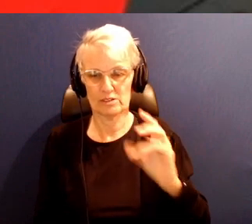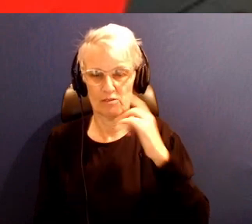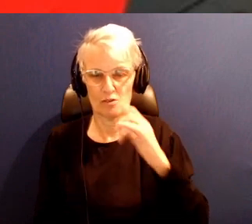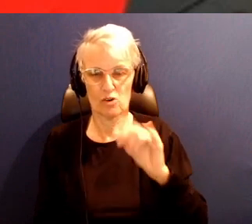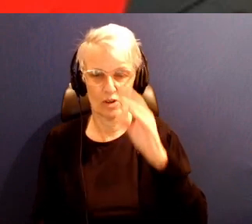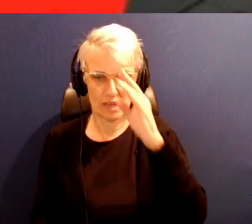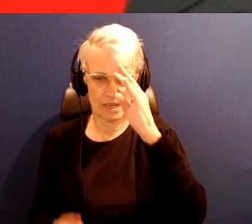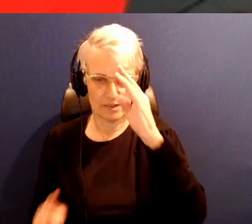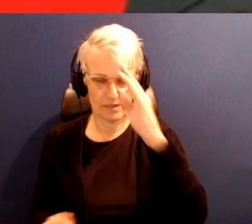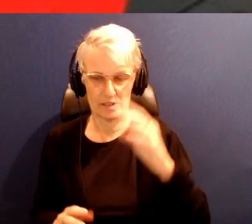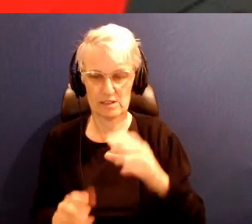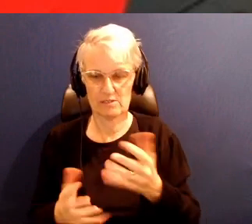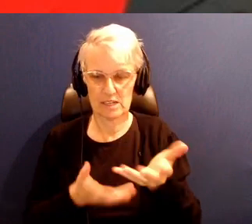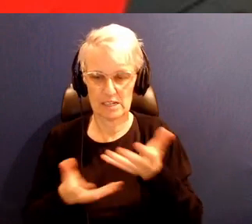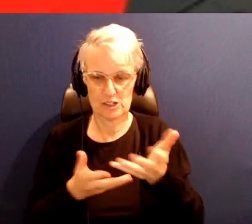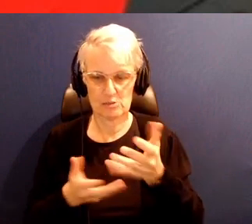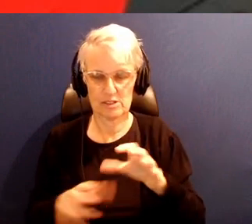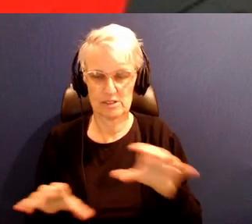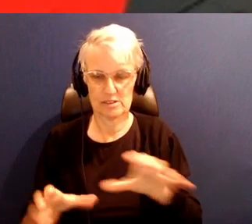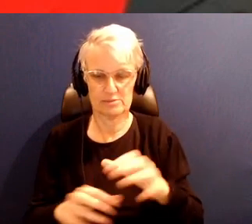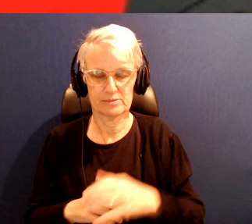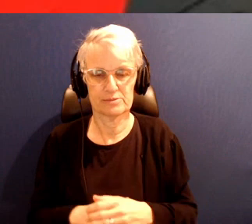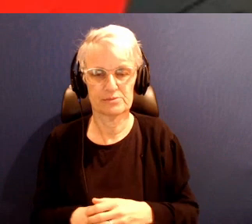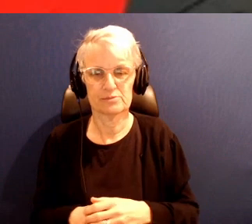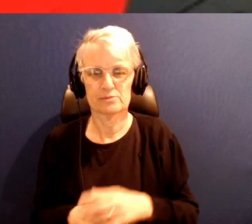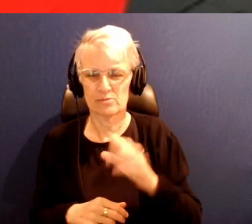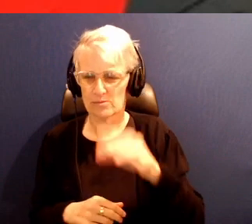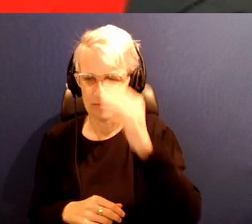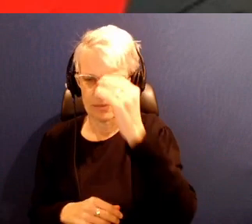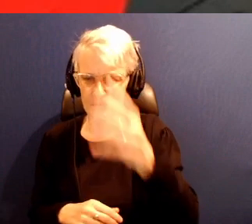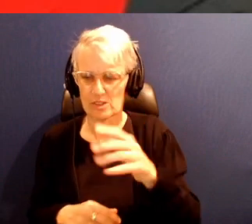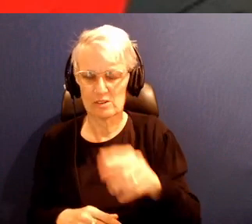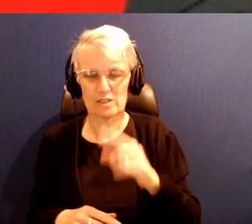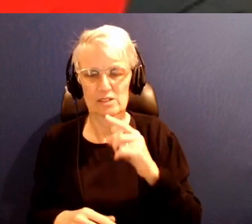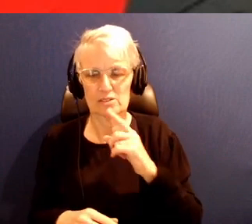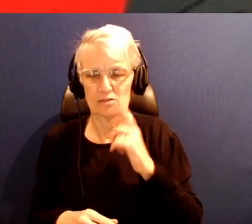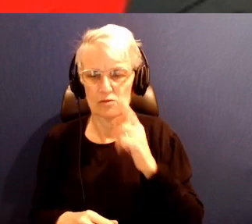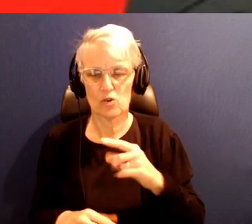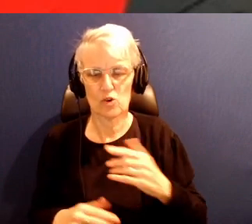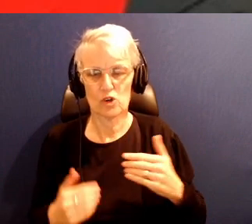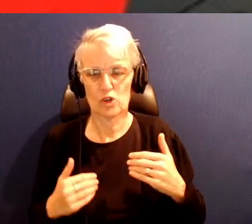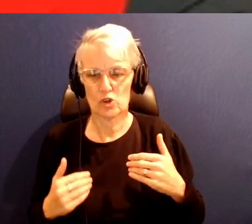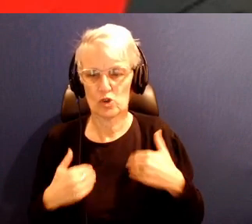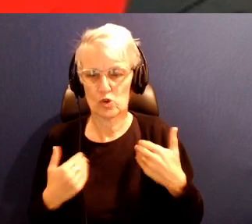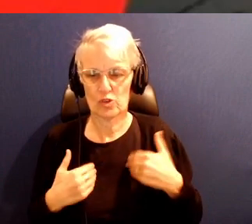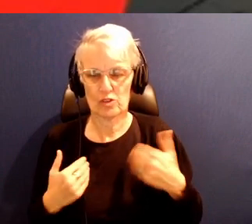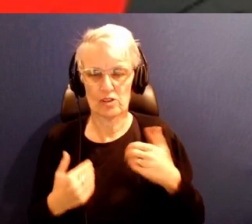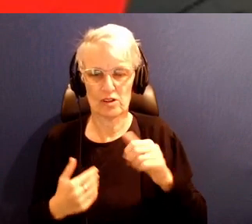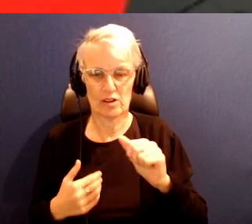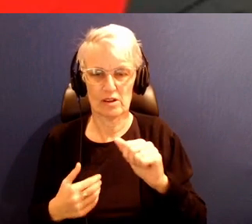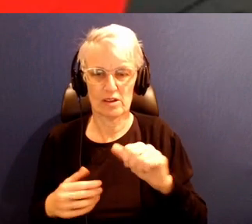for innovative engagement activities. It should be noted that this budget line is reserved for youth activities